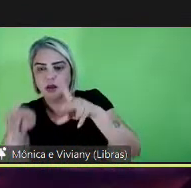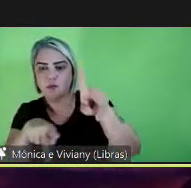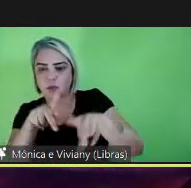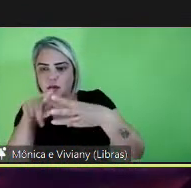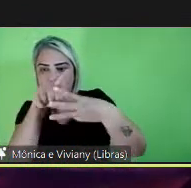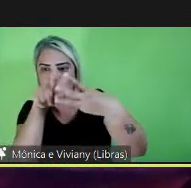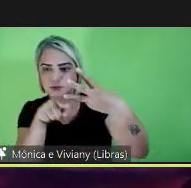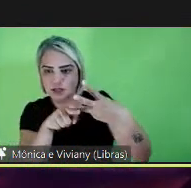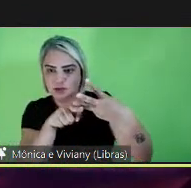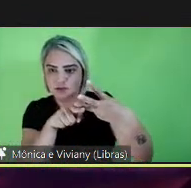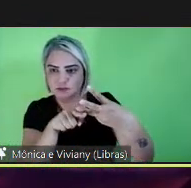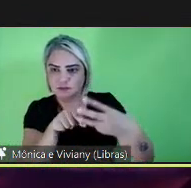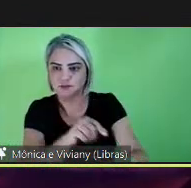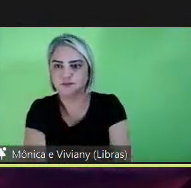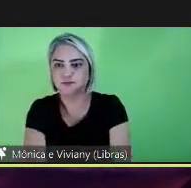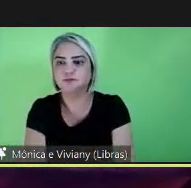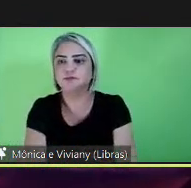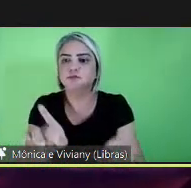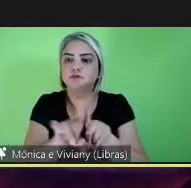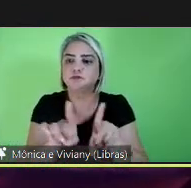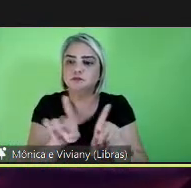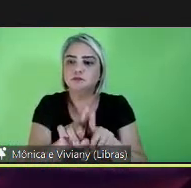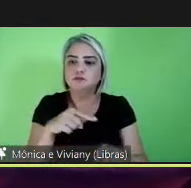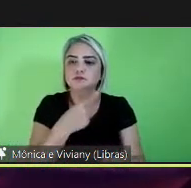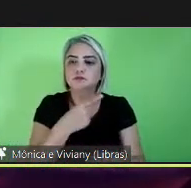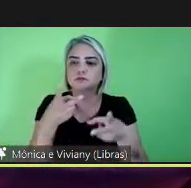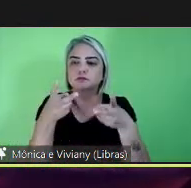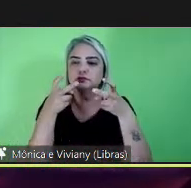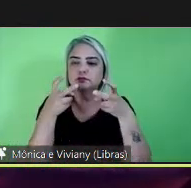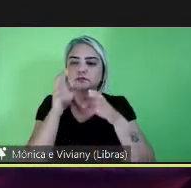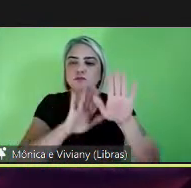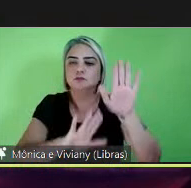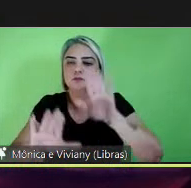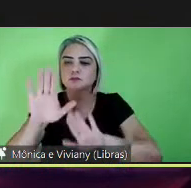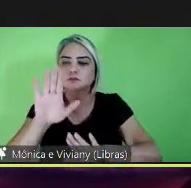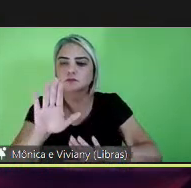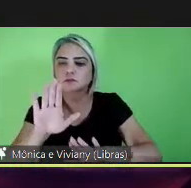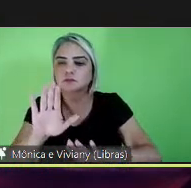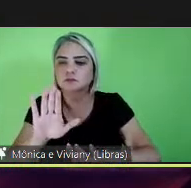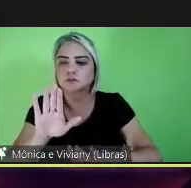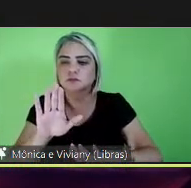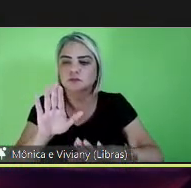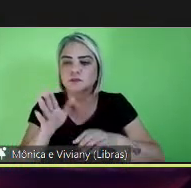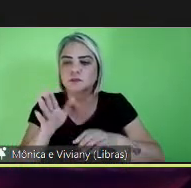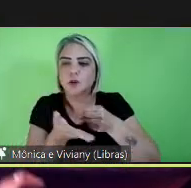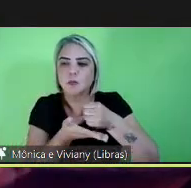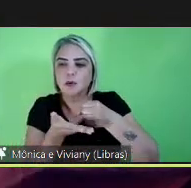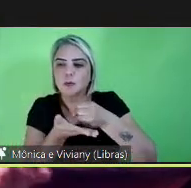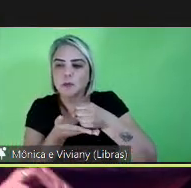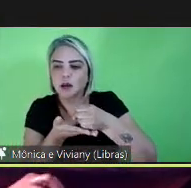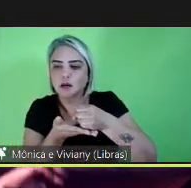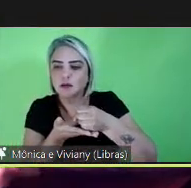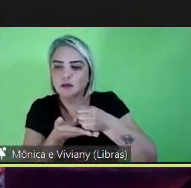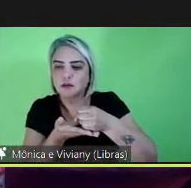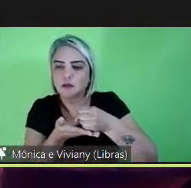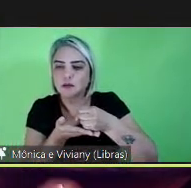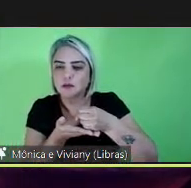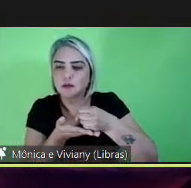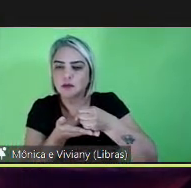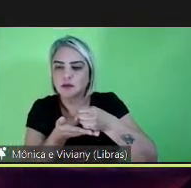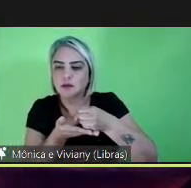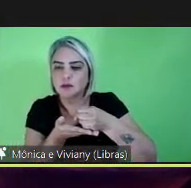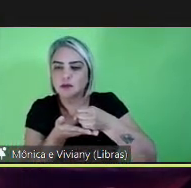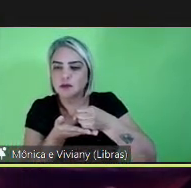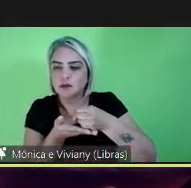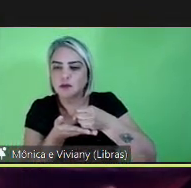We look at primary healthcare solutions that addresses the individual, as I say, the individual, the community,